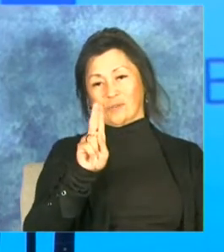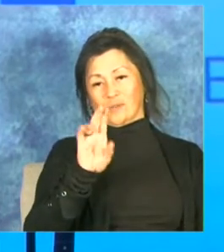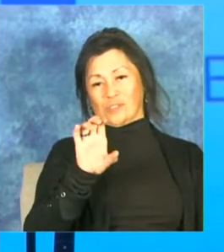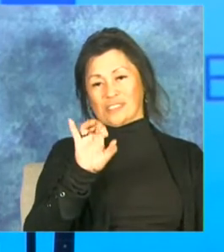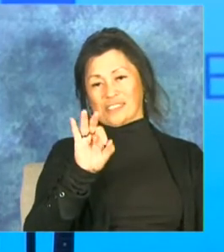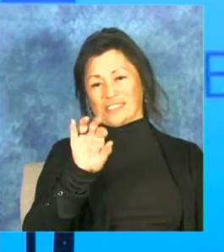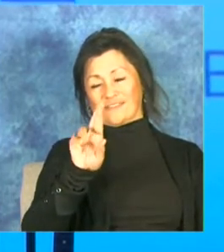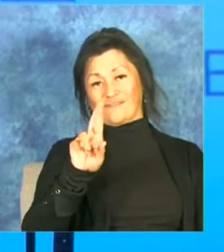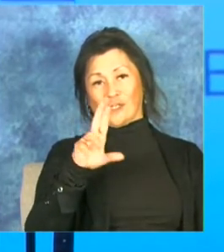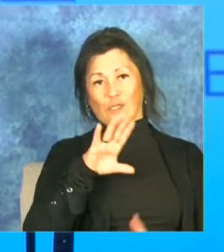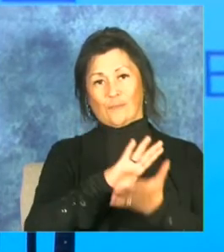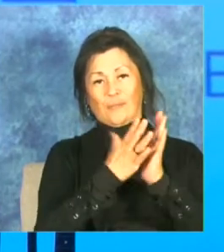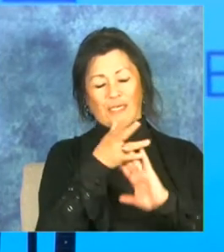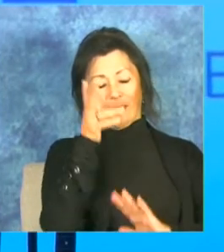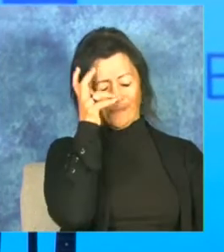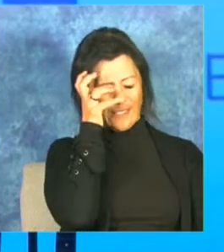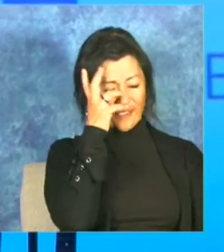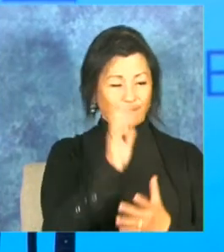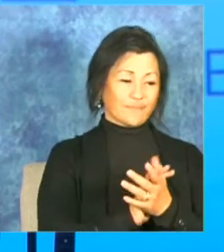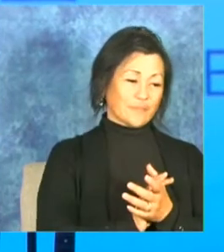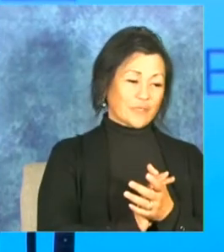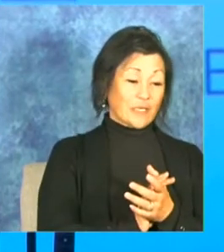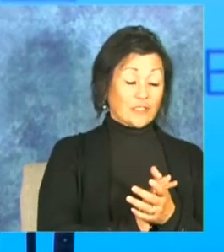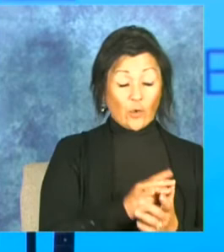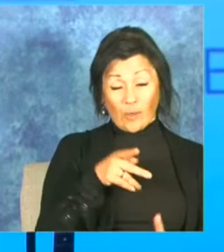"Go away from me, Lord. I'm a sinful man."